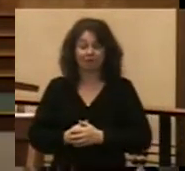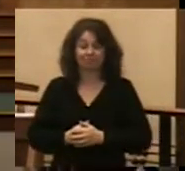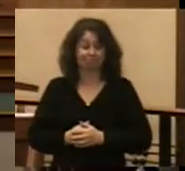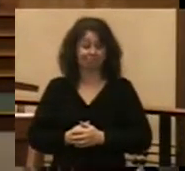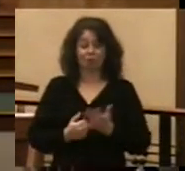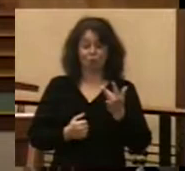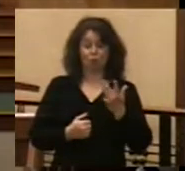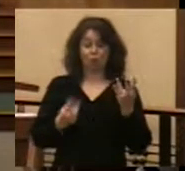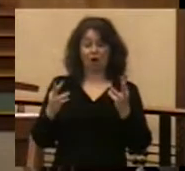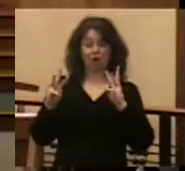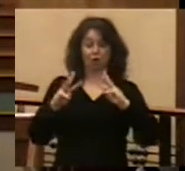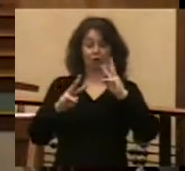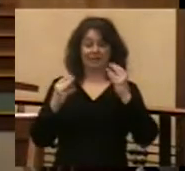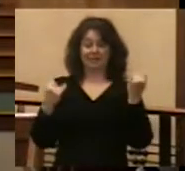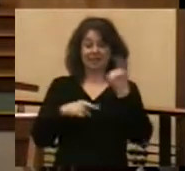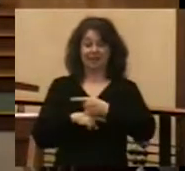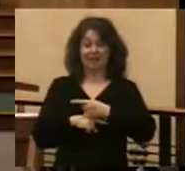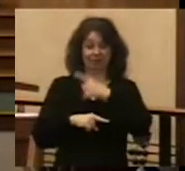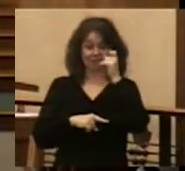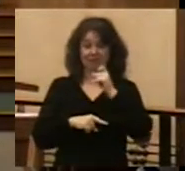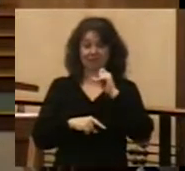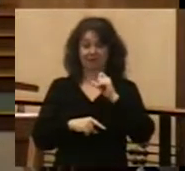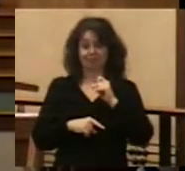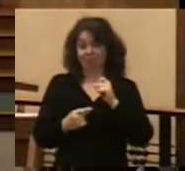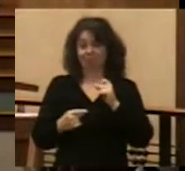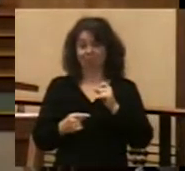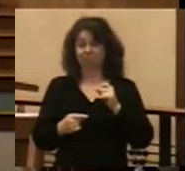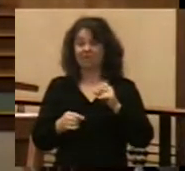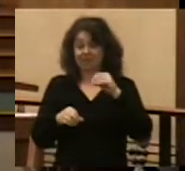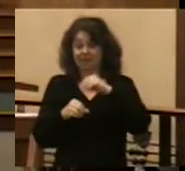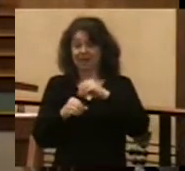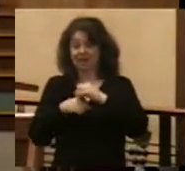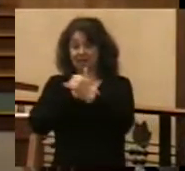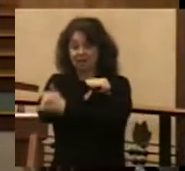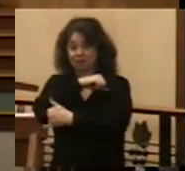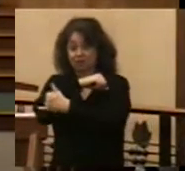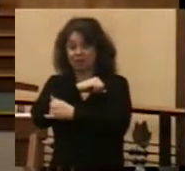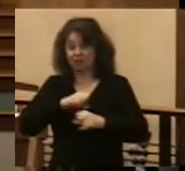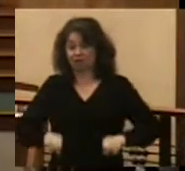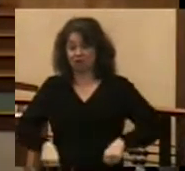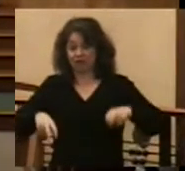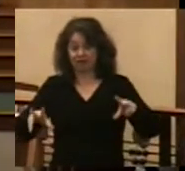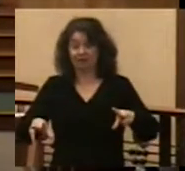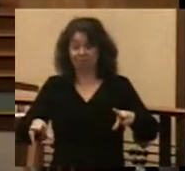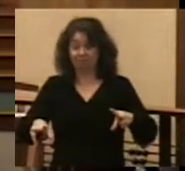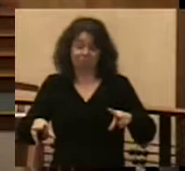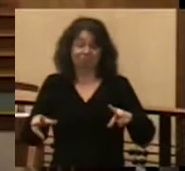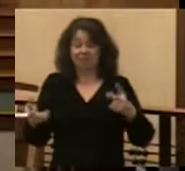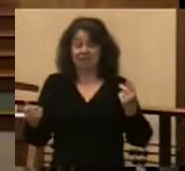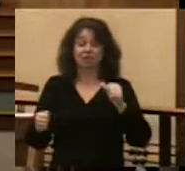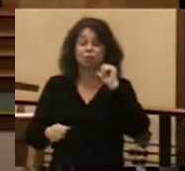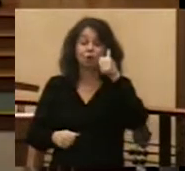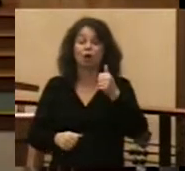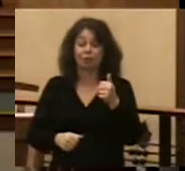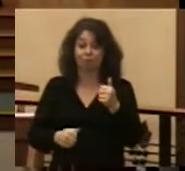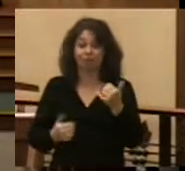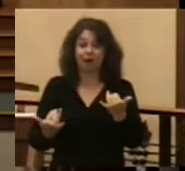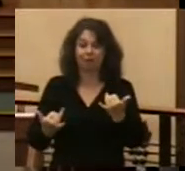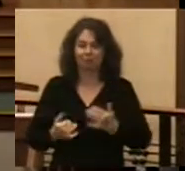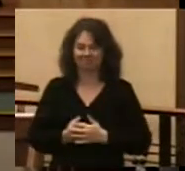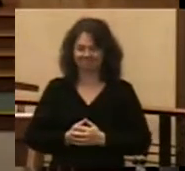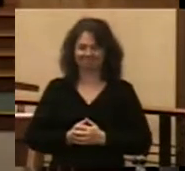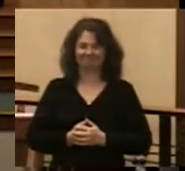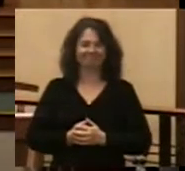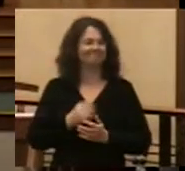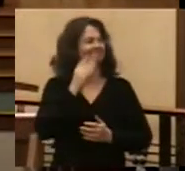It reminds me of last week and our words about being awake and watchful and aware. That shouldn't paralyze us